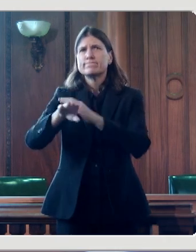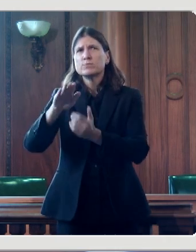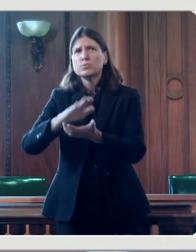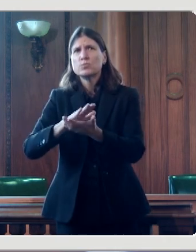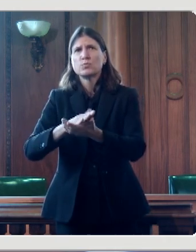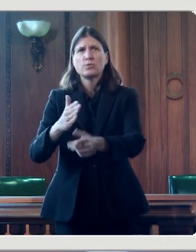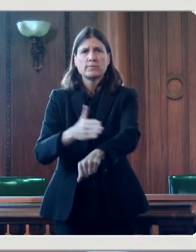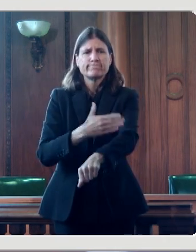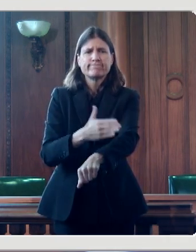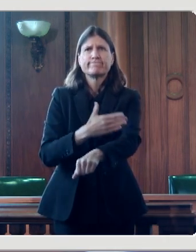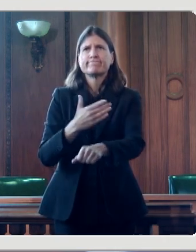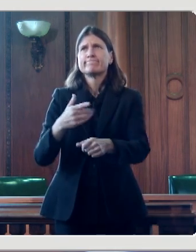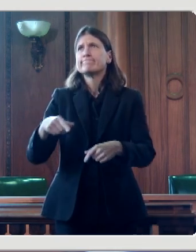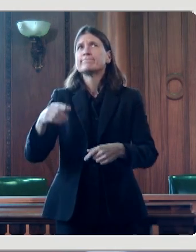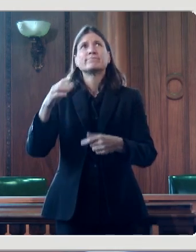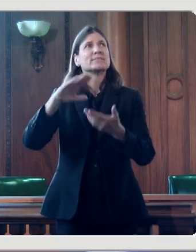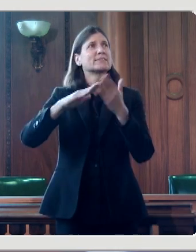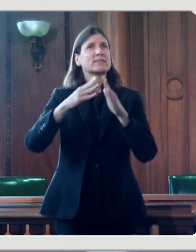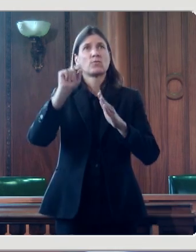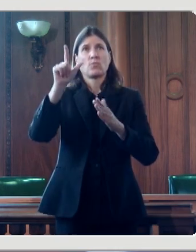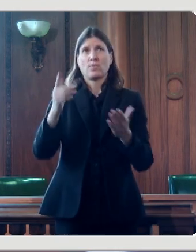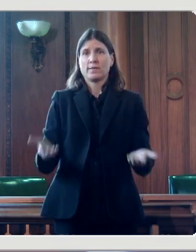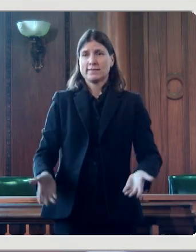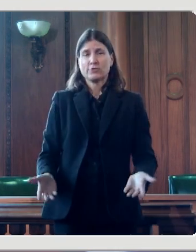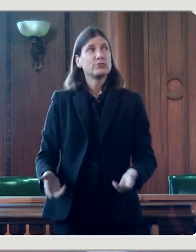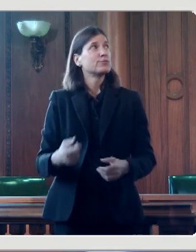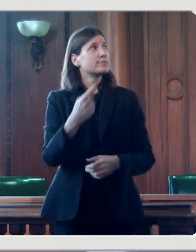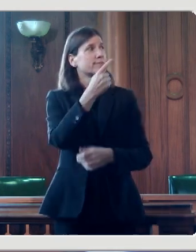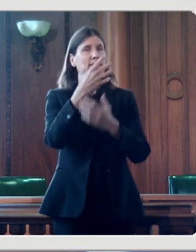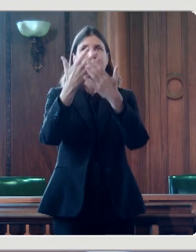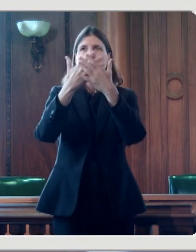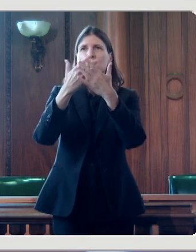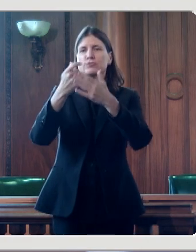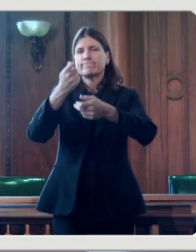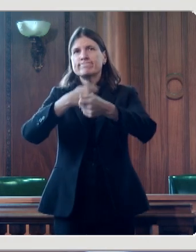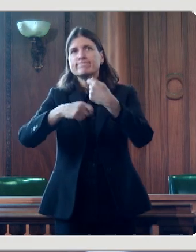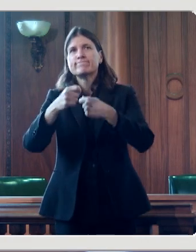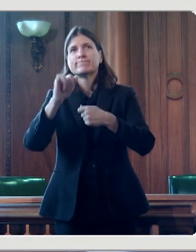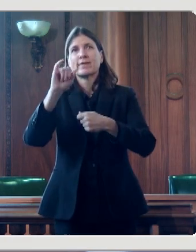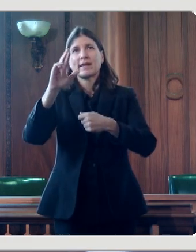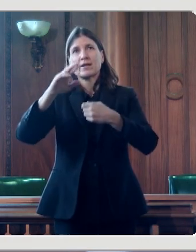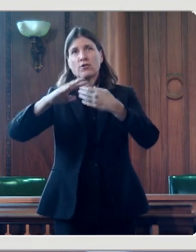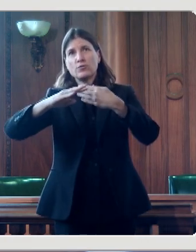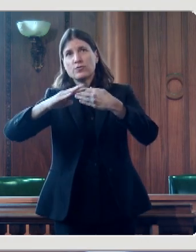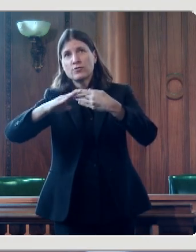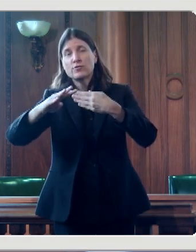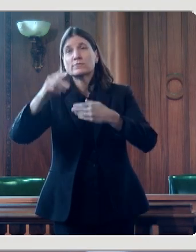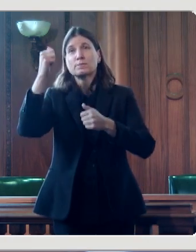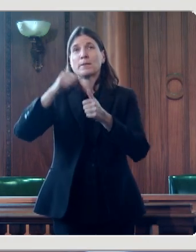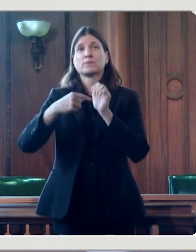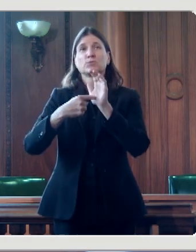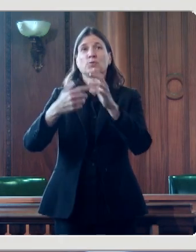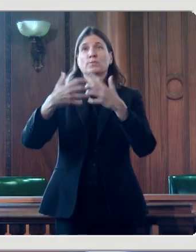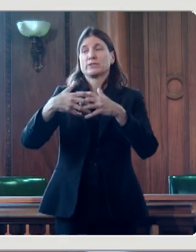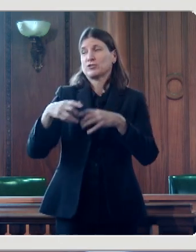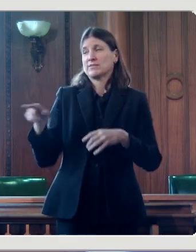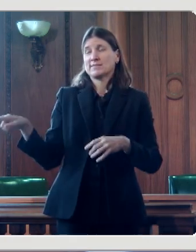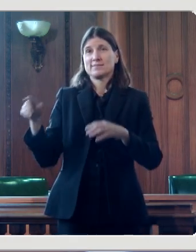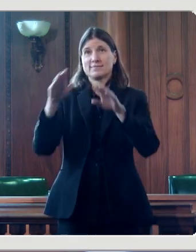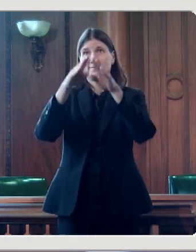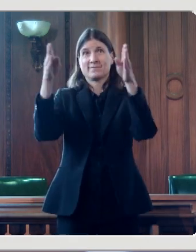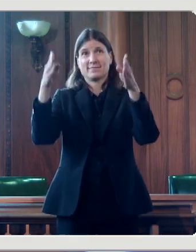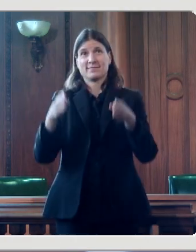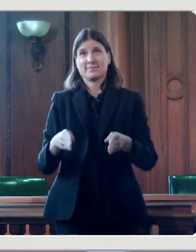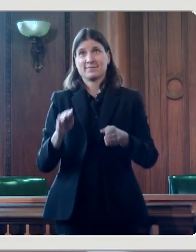currently doing all the I-Wave installations now, and he's working very closely with Commissioner Colton Harris on setting up vaccine